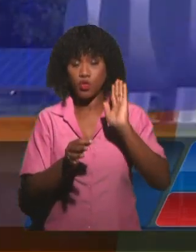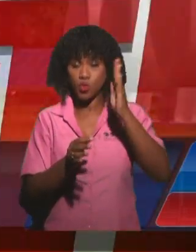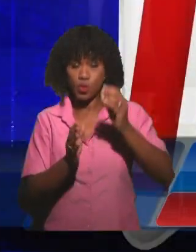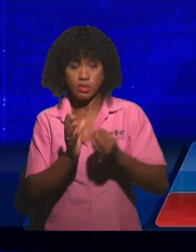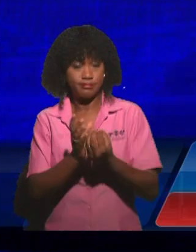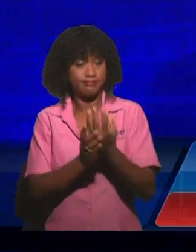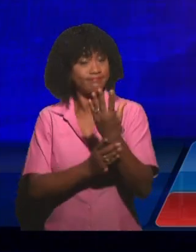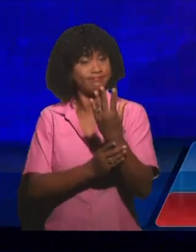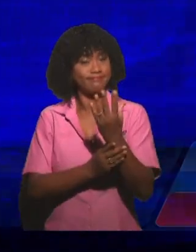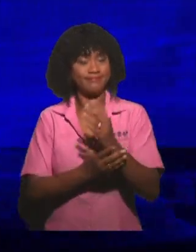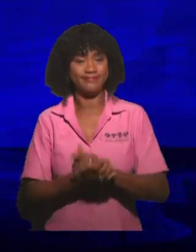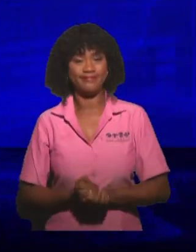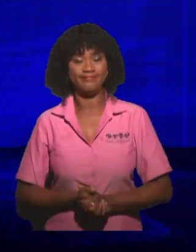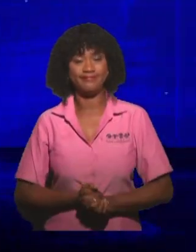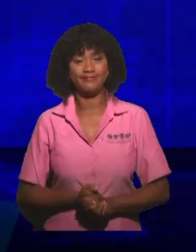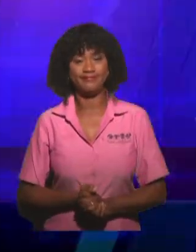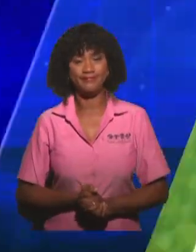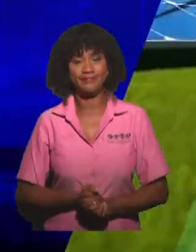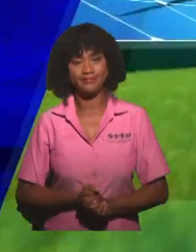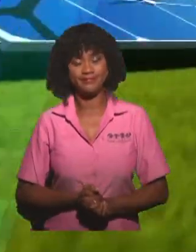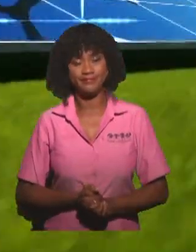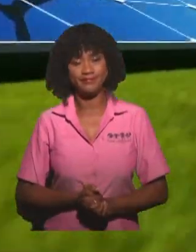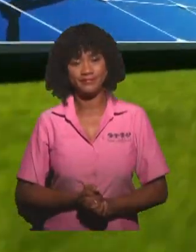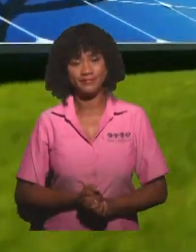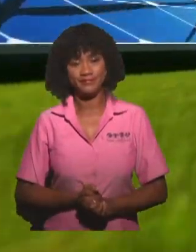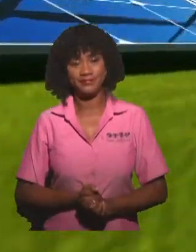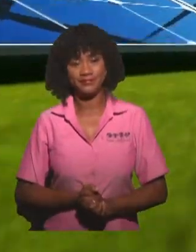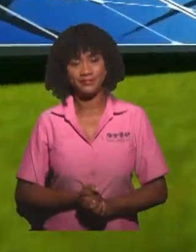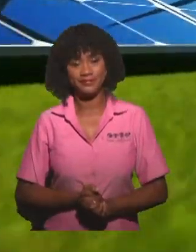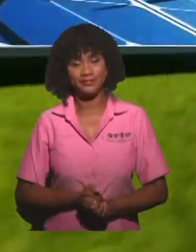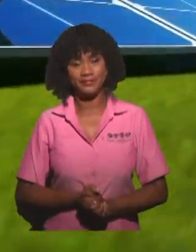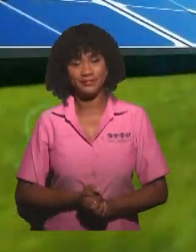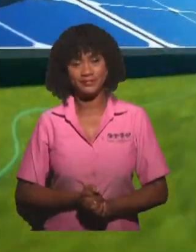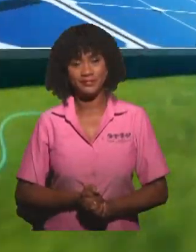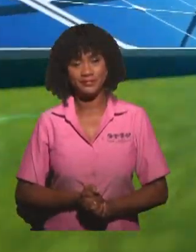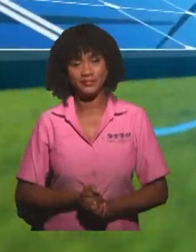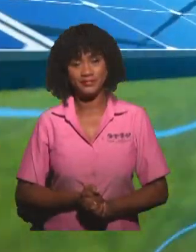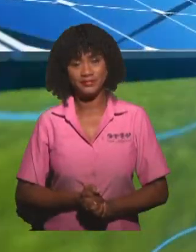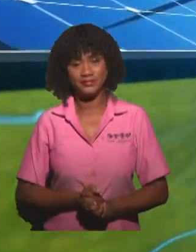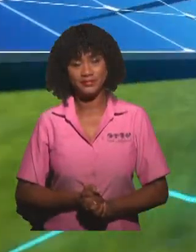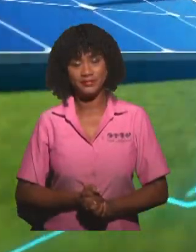I am Terry Ann Brown Campbell, and this is Evolving Energy.